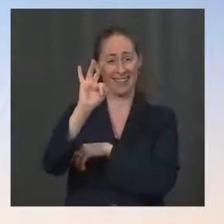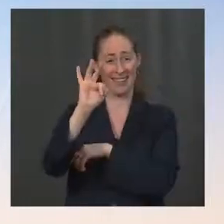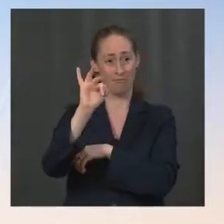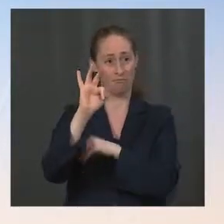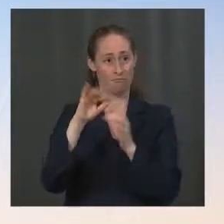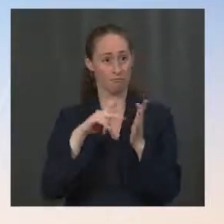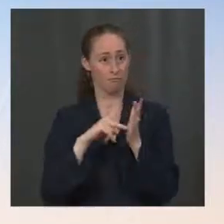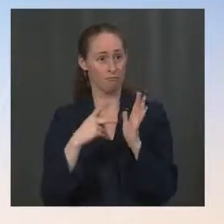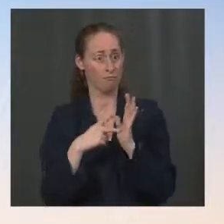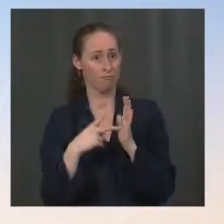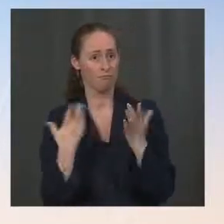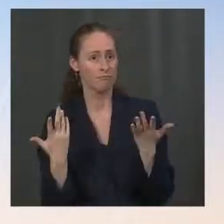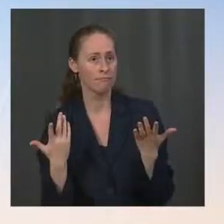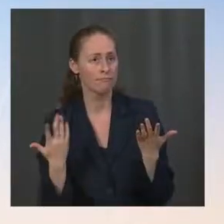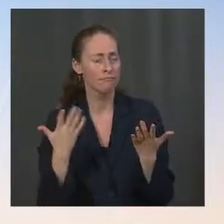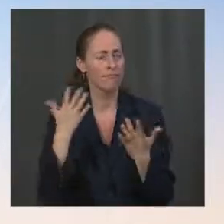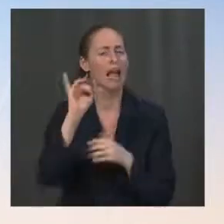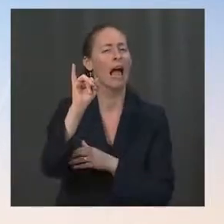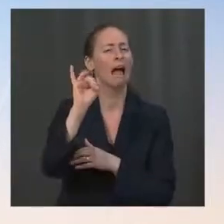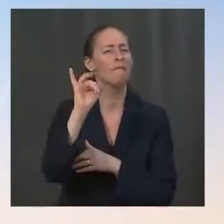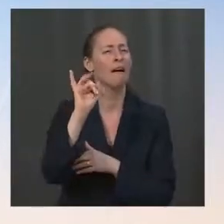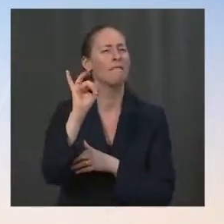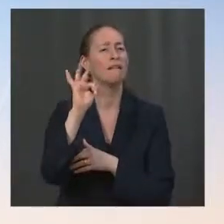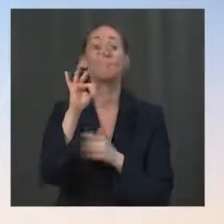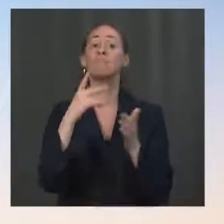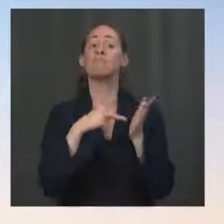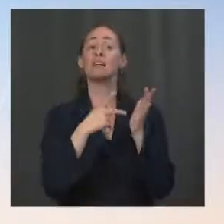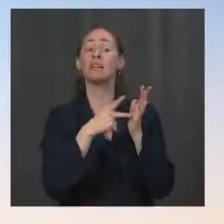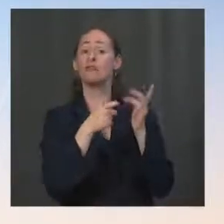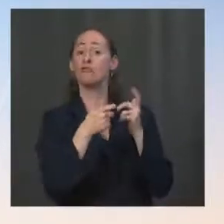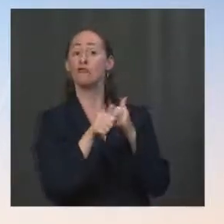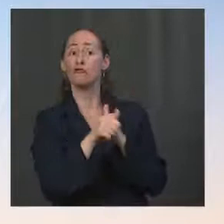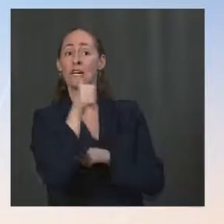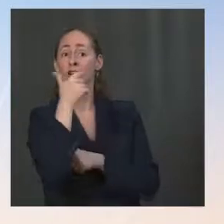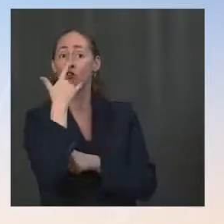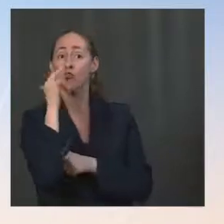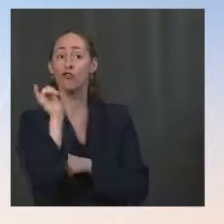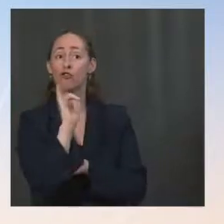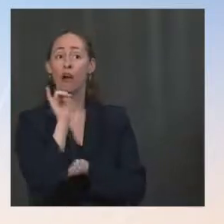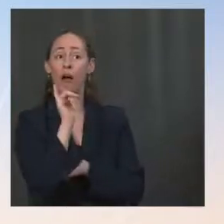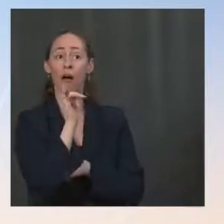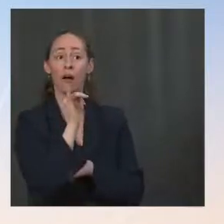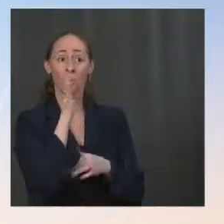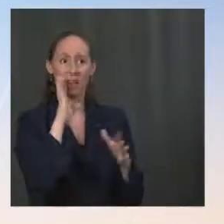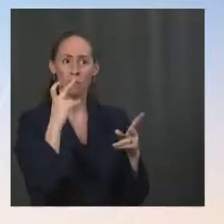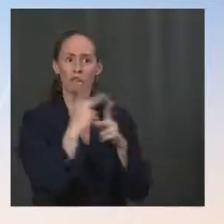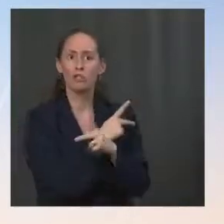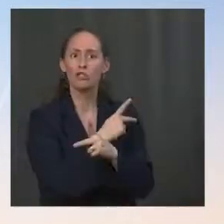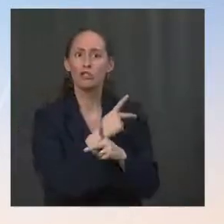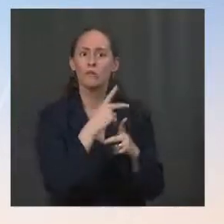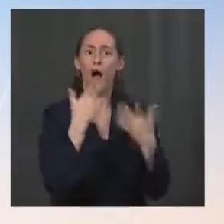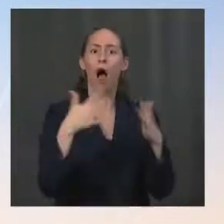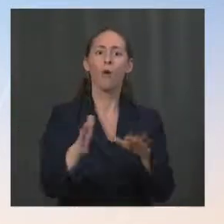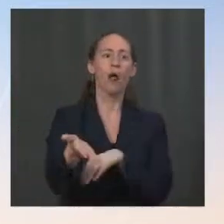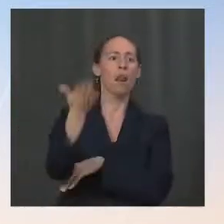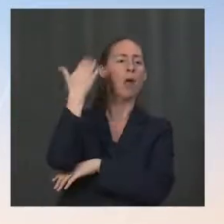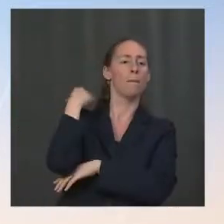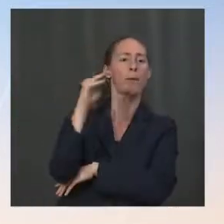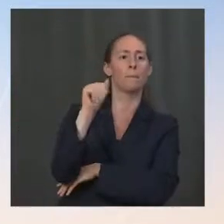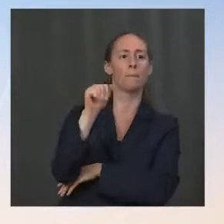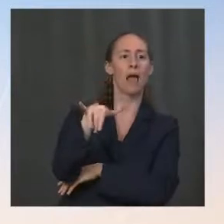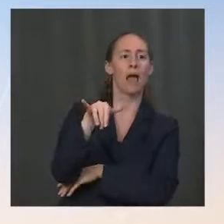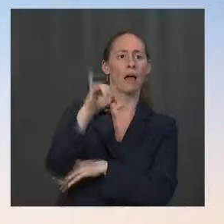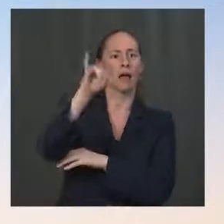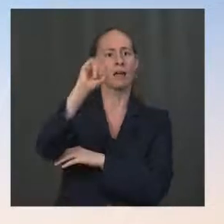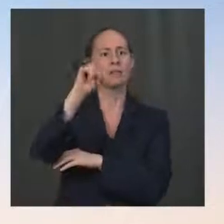in all likelihood? The threat on U.S. forces would have increased at that point in time. ISIS-K. You would have been operating in